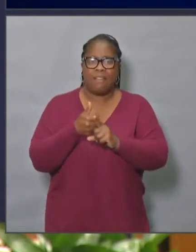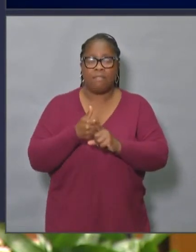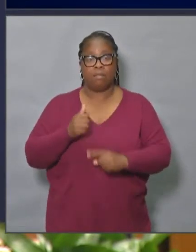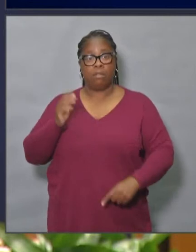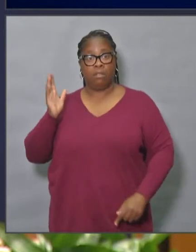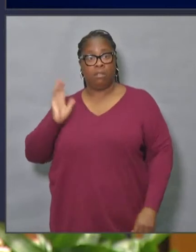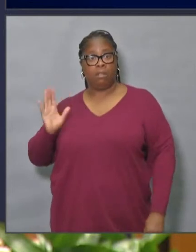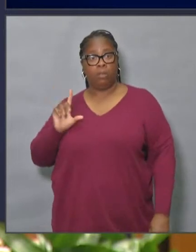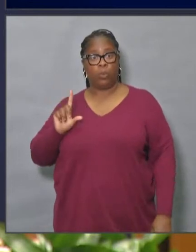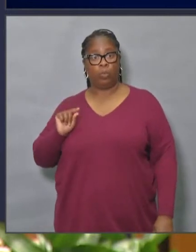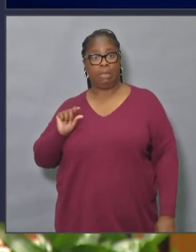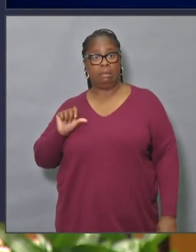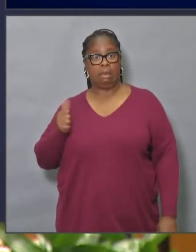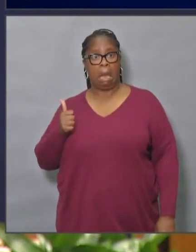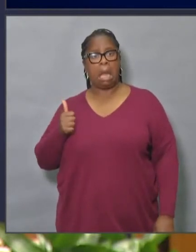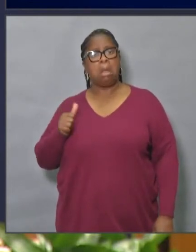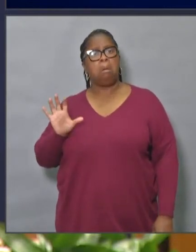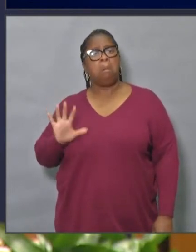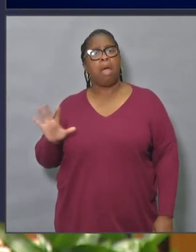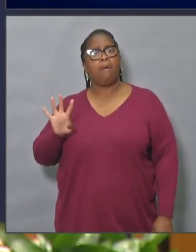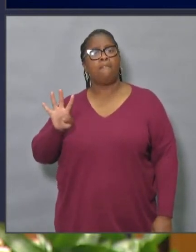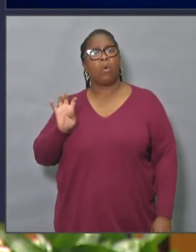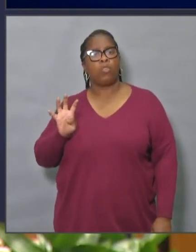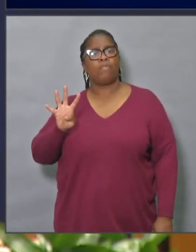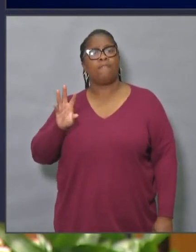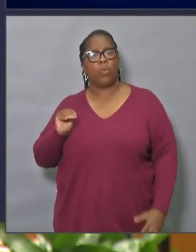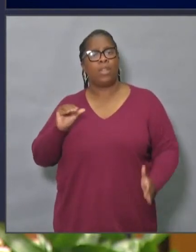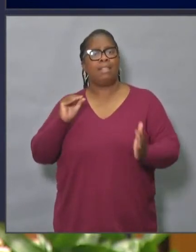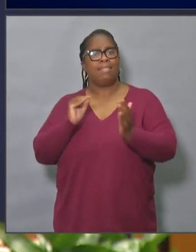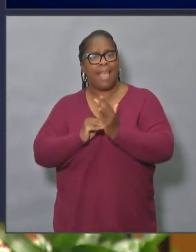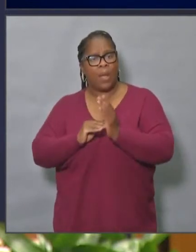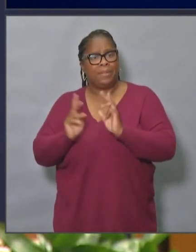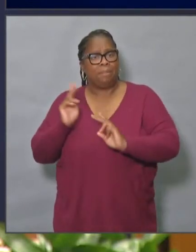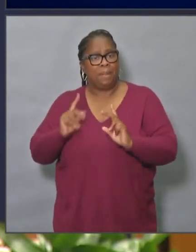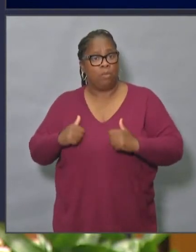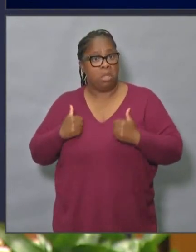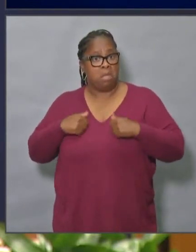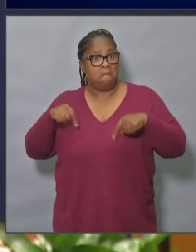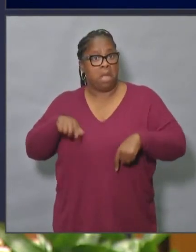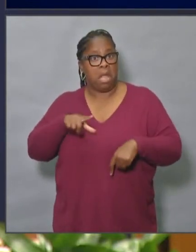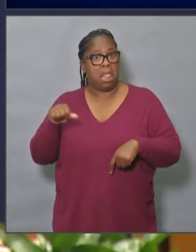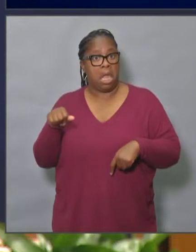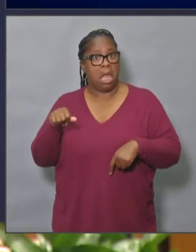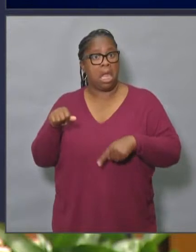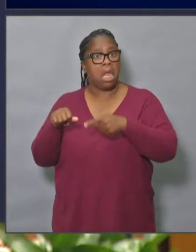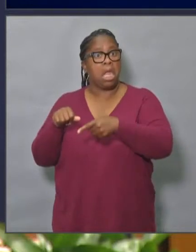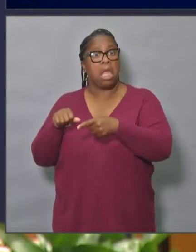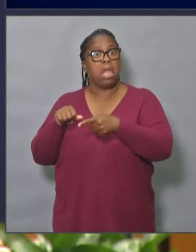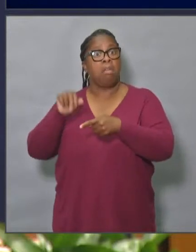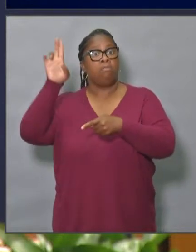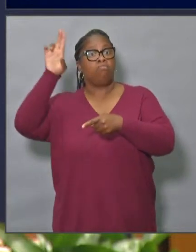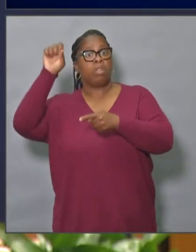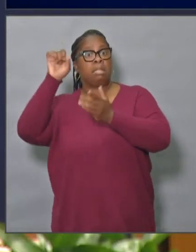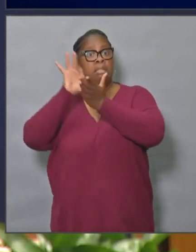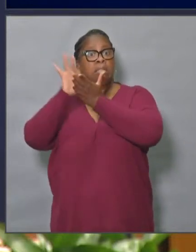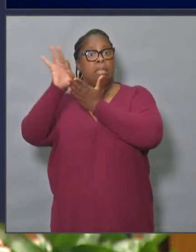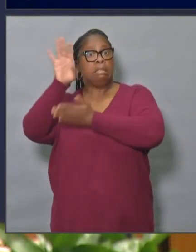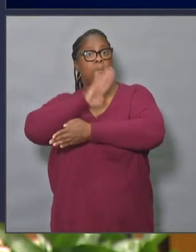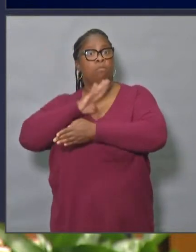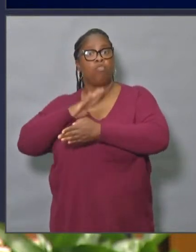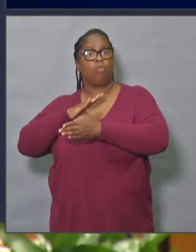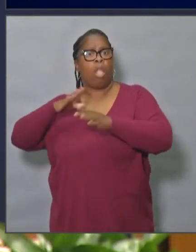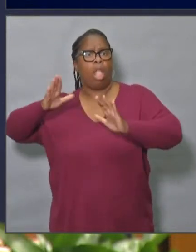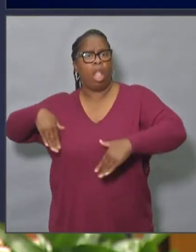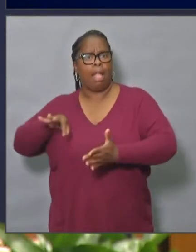2010, there was an estimated 440,000 residents identified that the Census Bureau had no idea about?